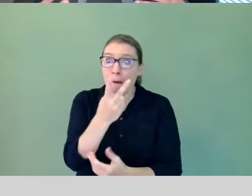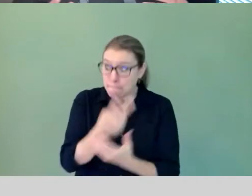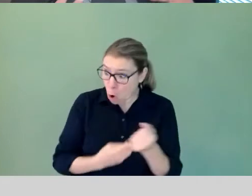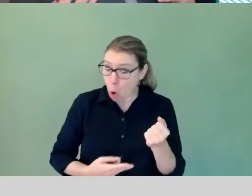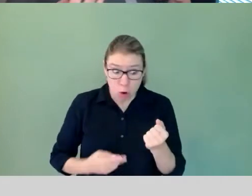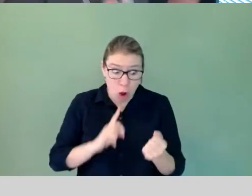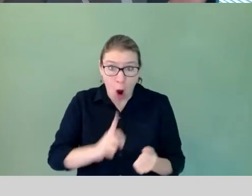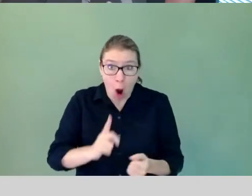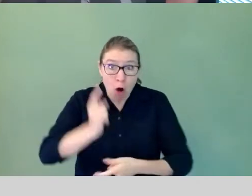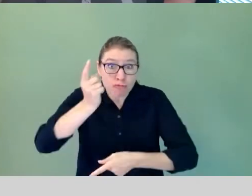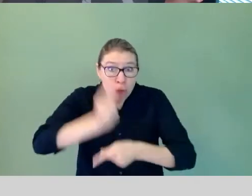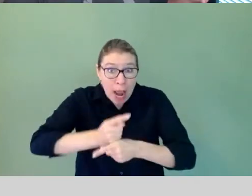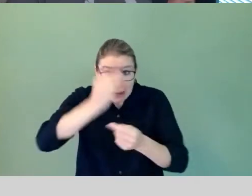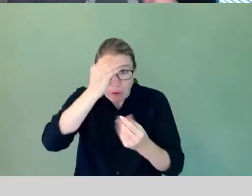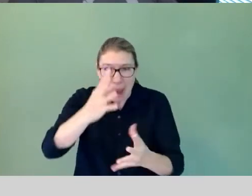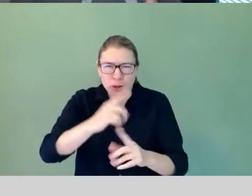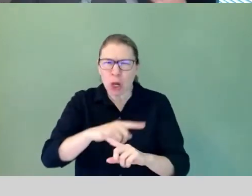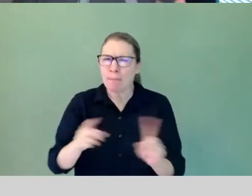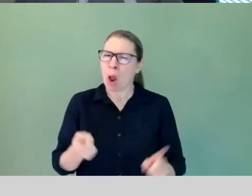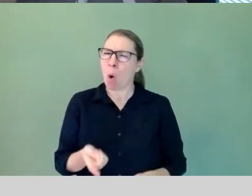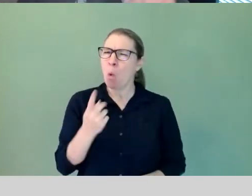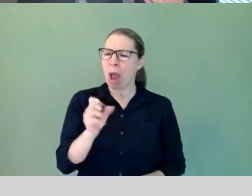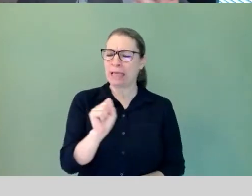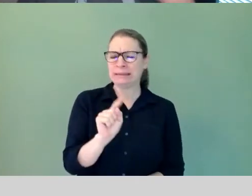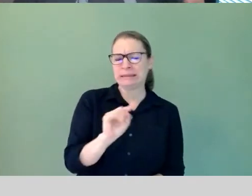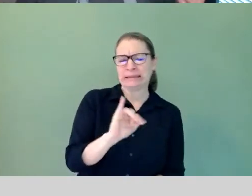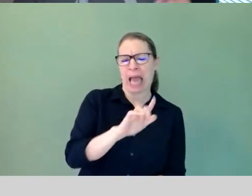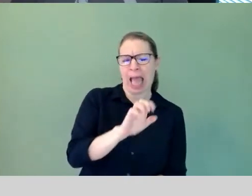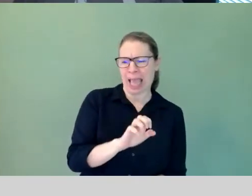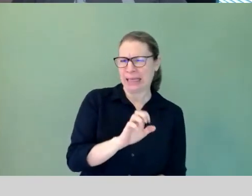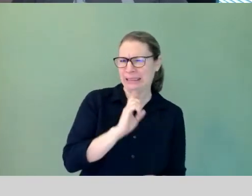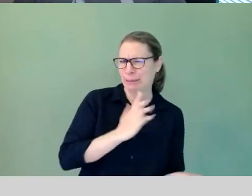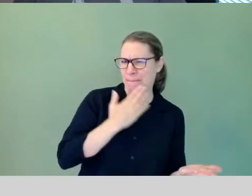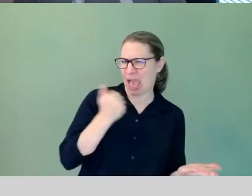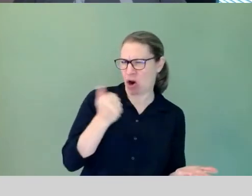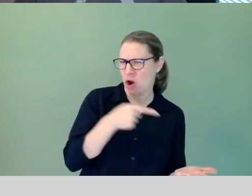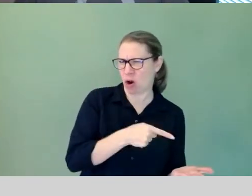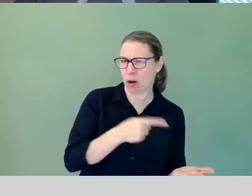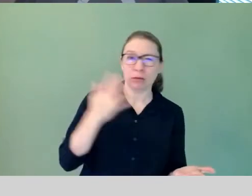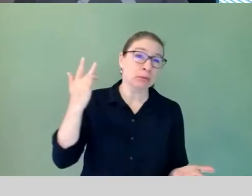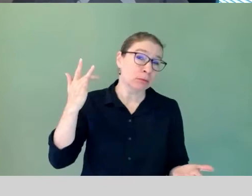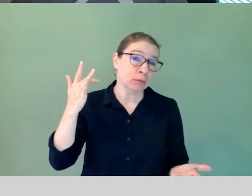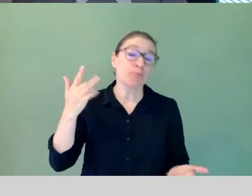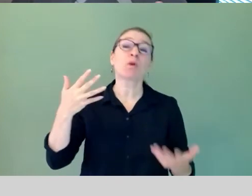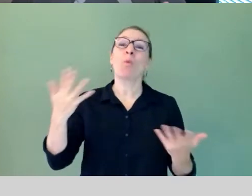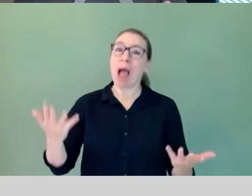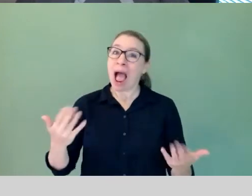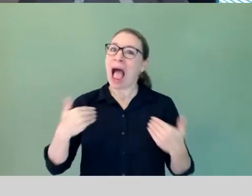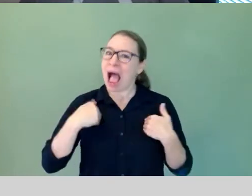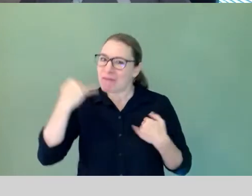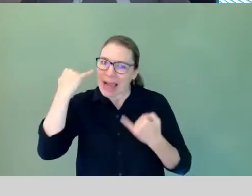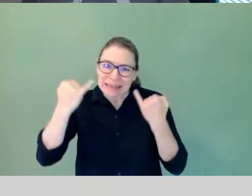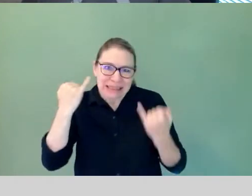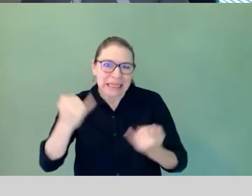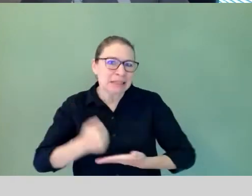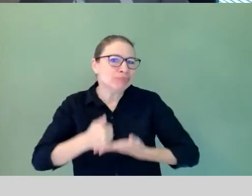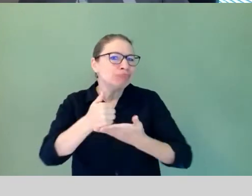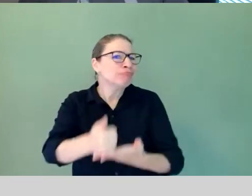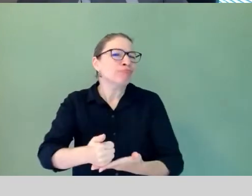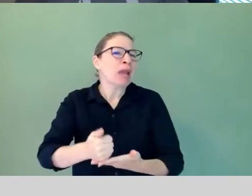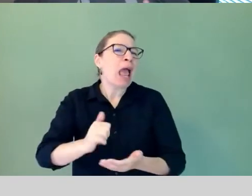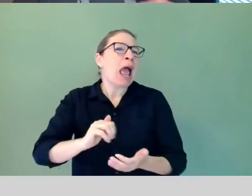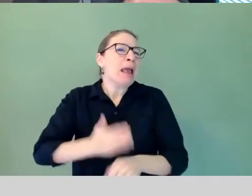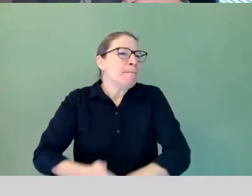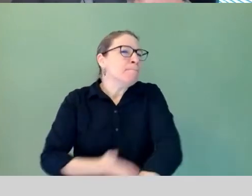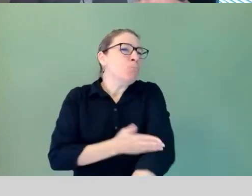but you just like this style of tutorial better. What is that? Well, we actually kind of have some insights into what makes good tutorials.